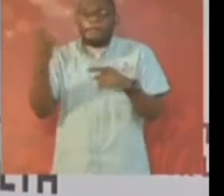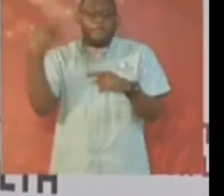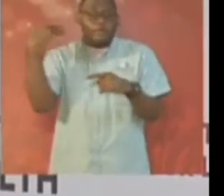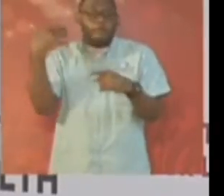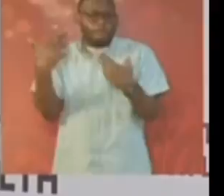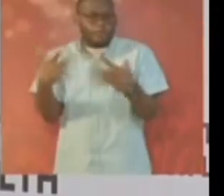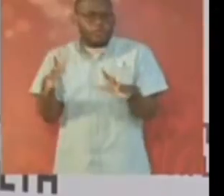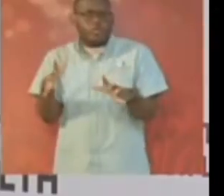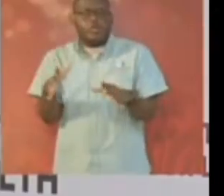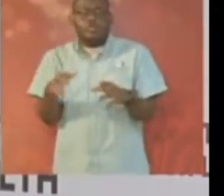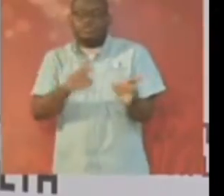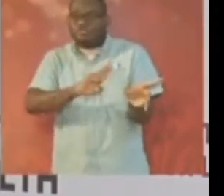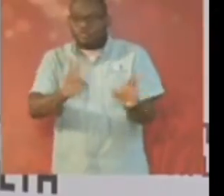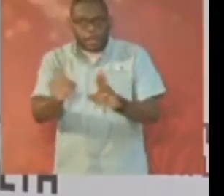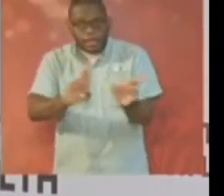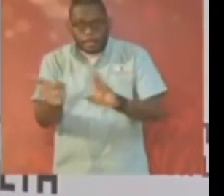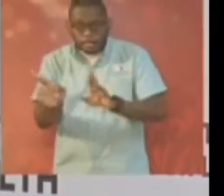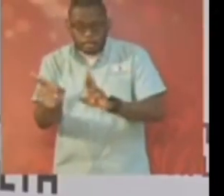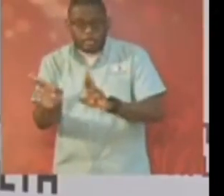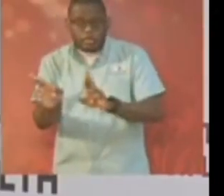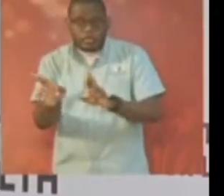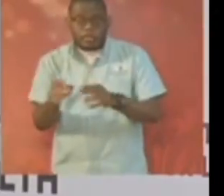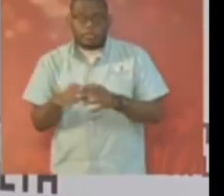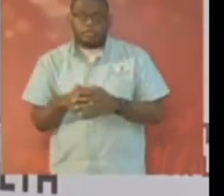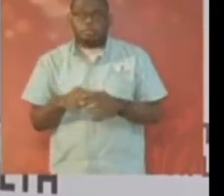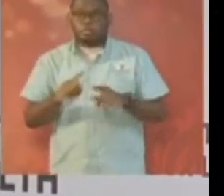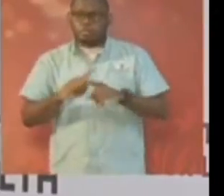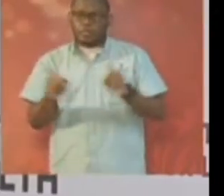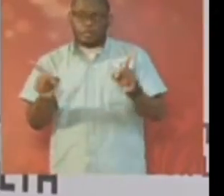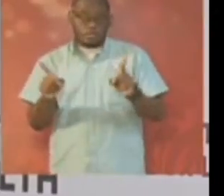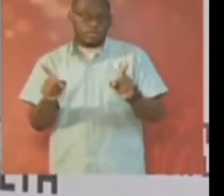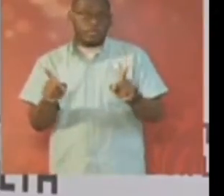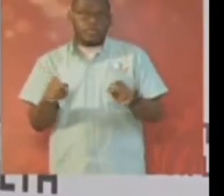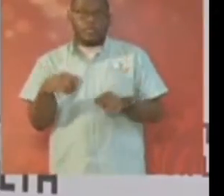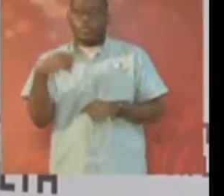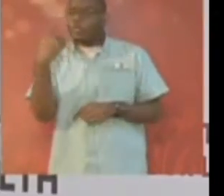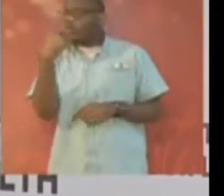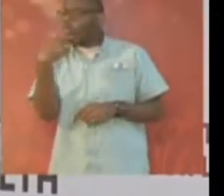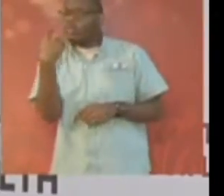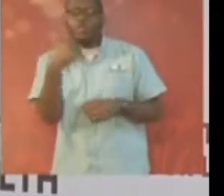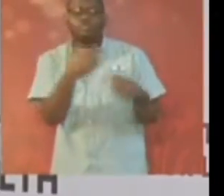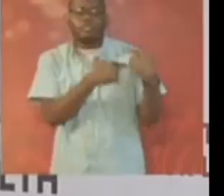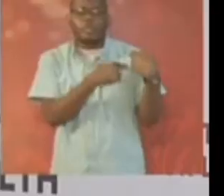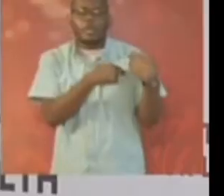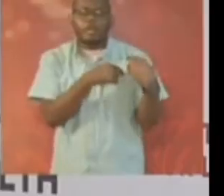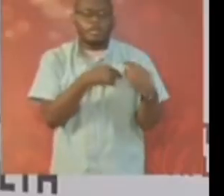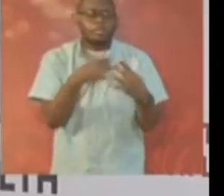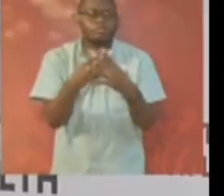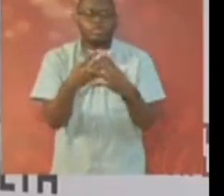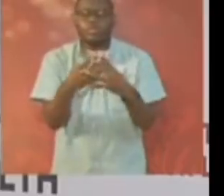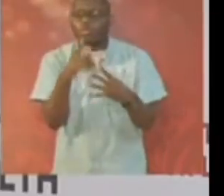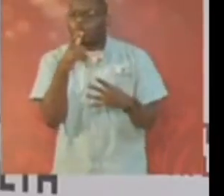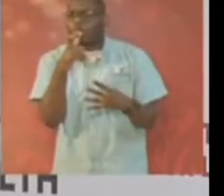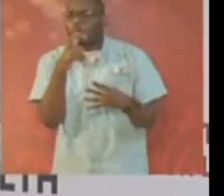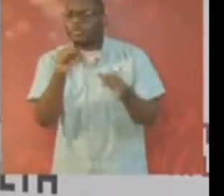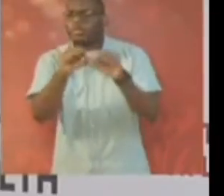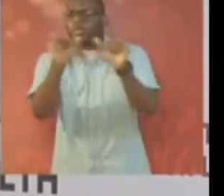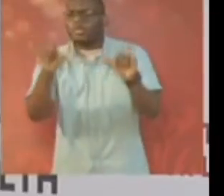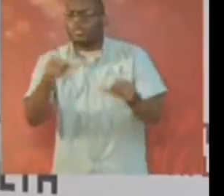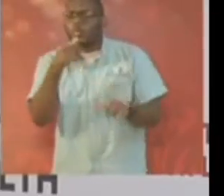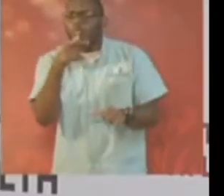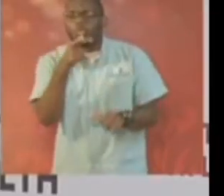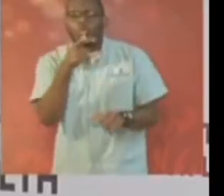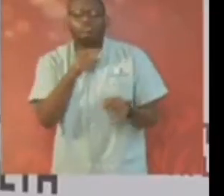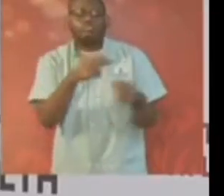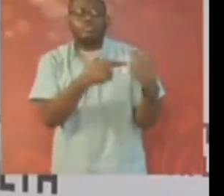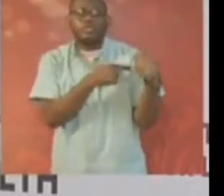continue to do that, although the primary responsibility for the prison system, both the inmates and the officers, actually lies with